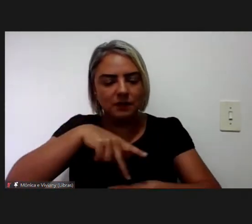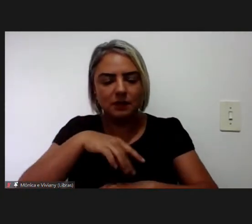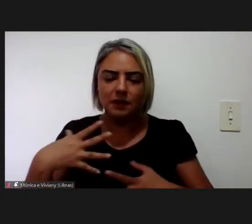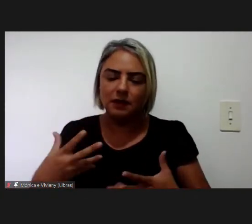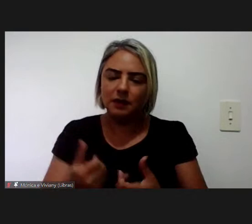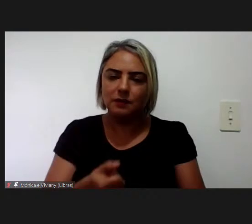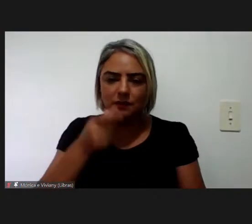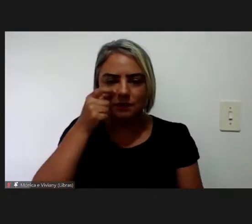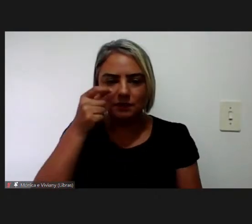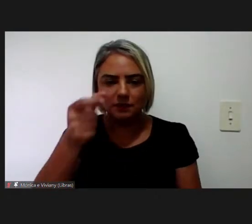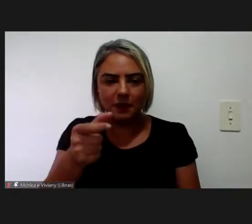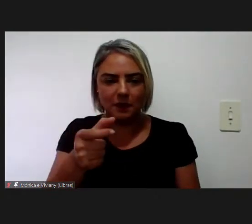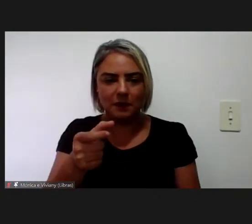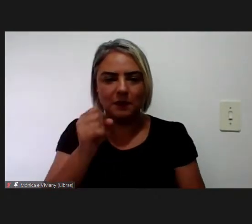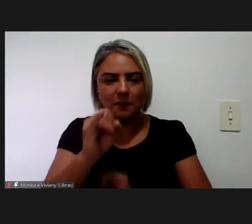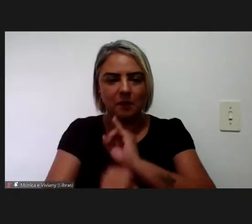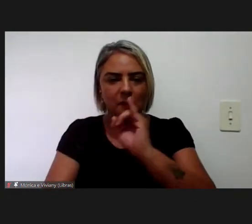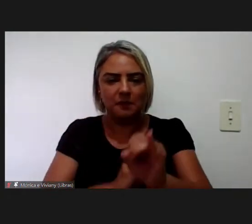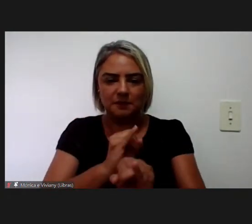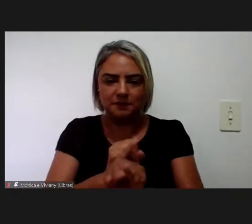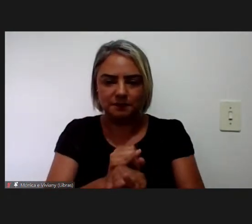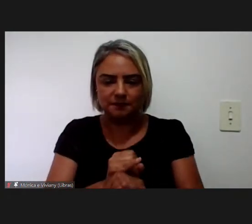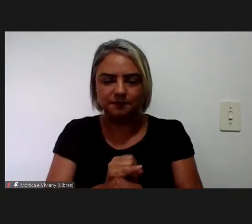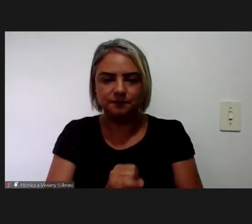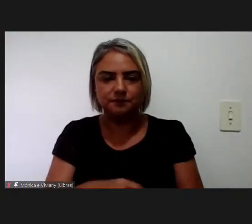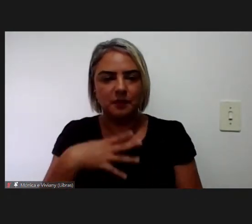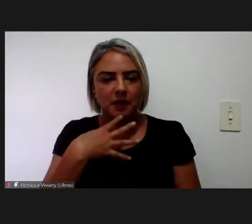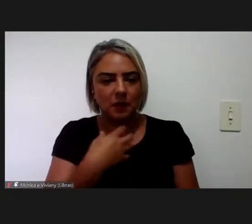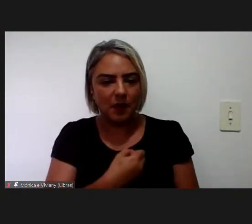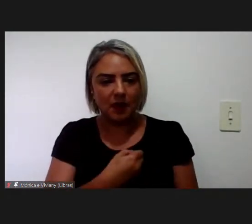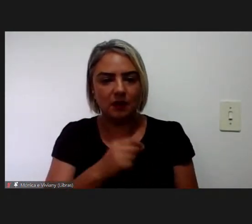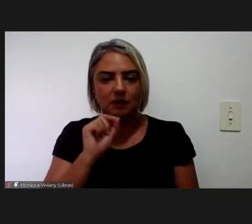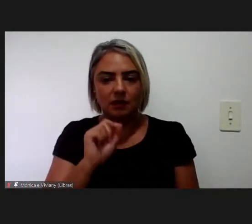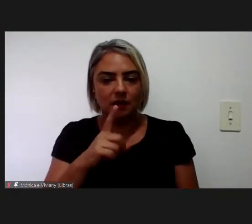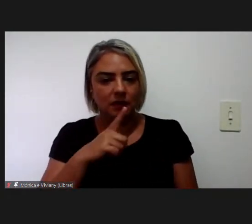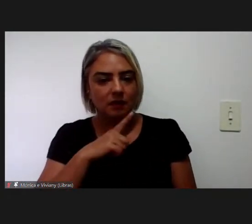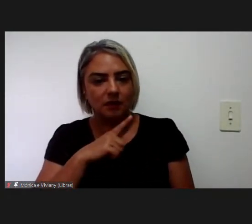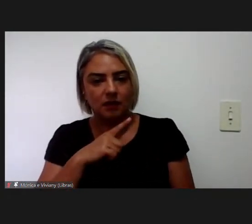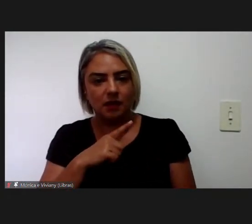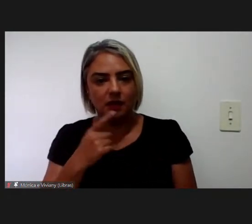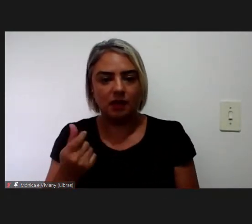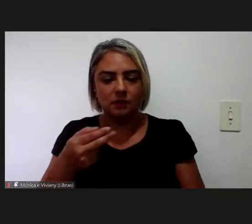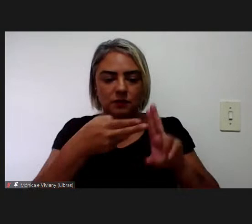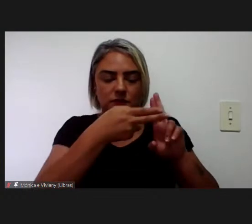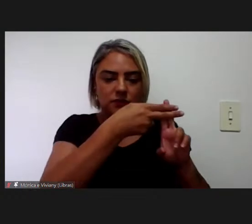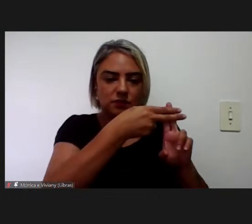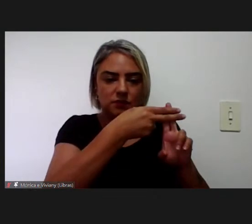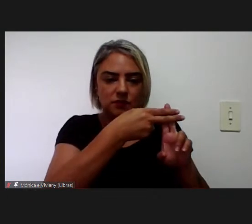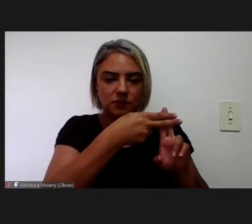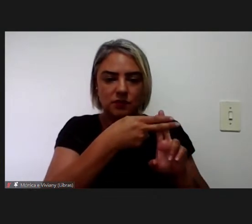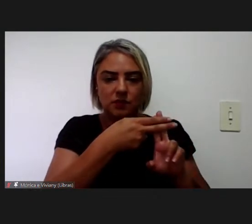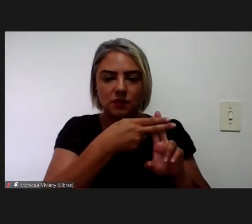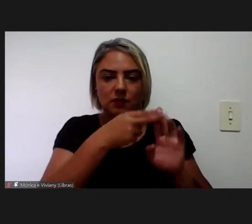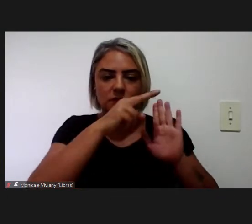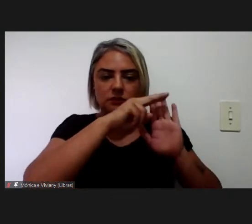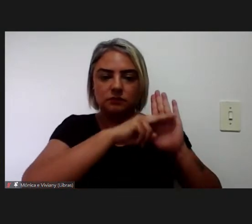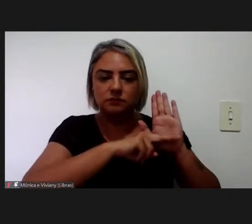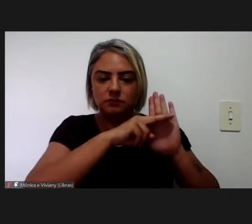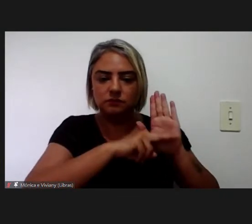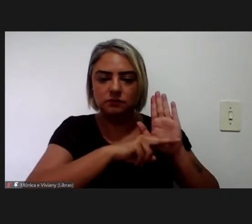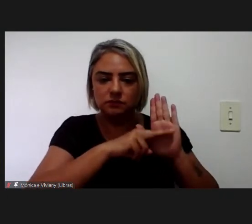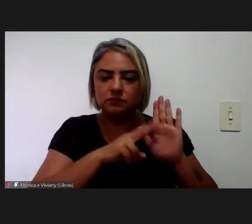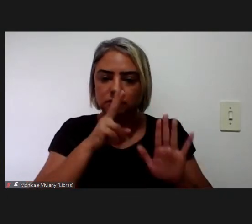this country, and all that are watching us in the internet. So I think that we have in SUS